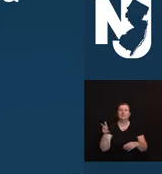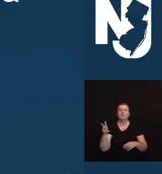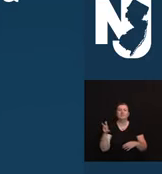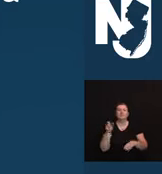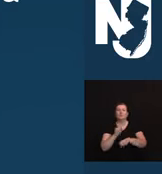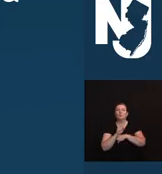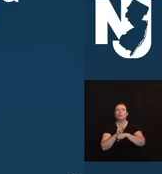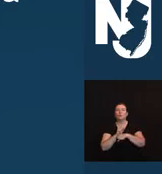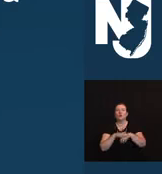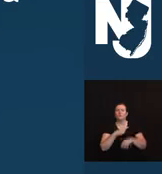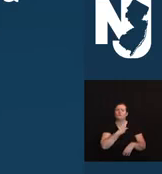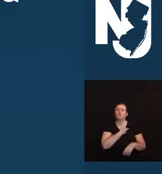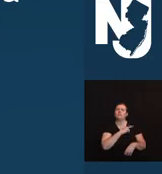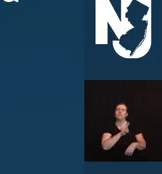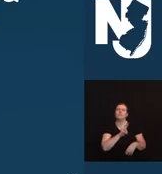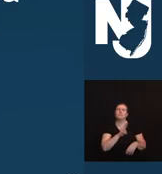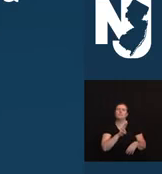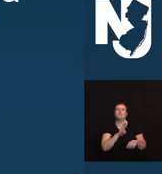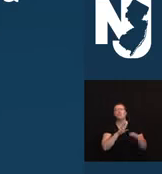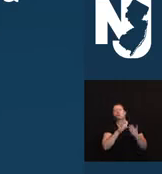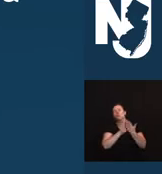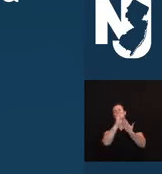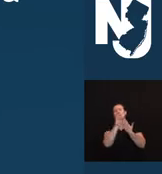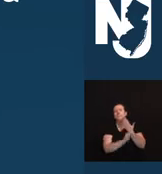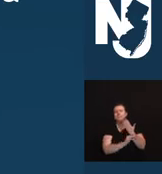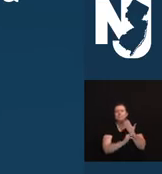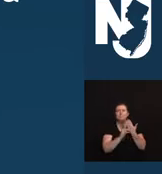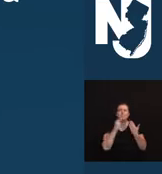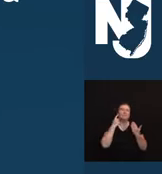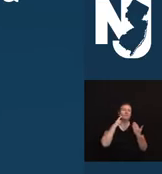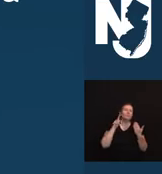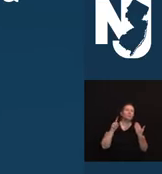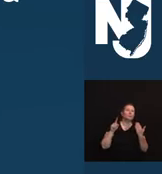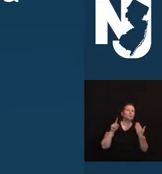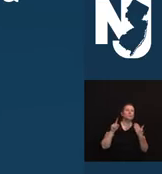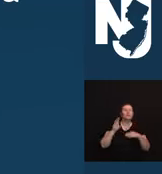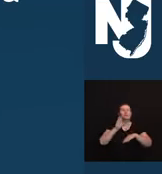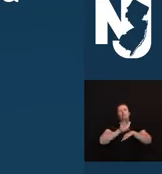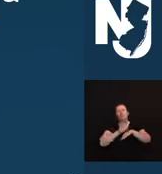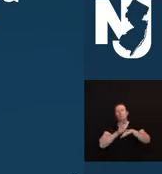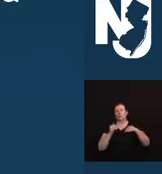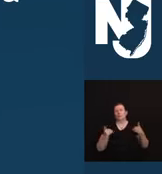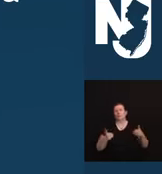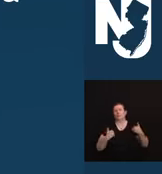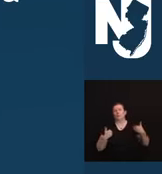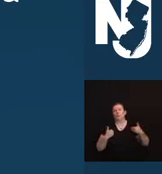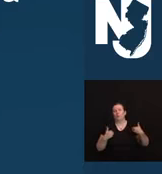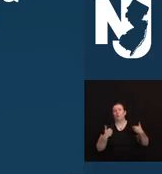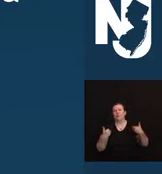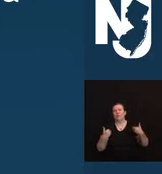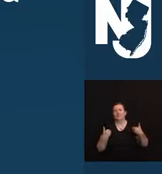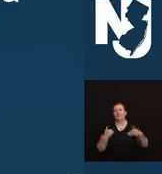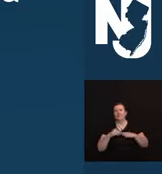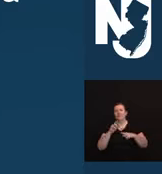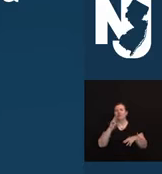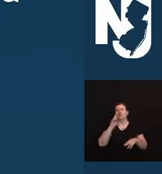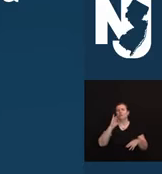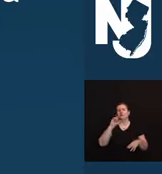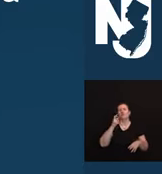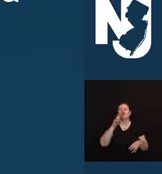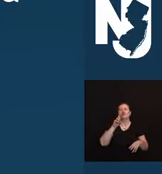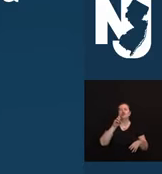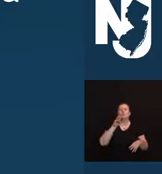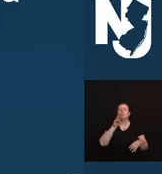curriculum for the church youth at the West Side Presbyterian Church in Ridgewood, of which she was a member for 45